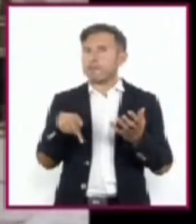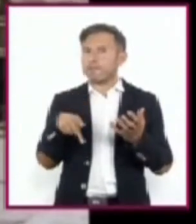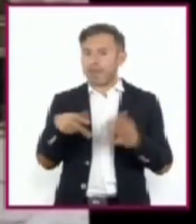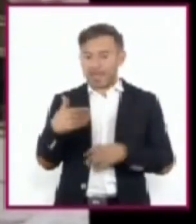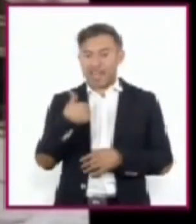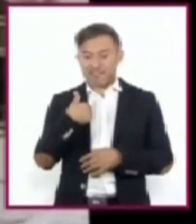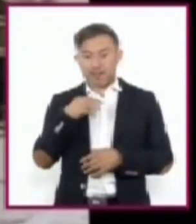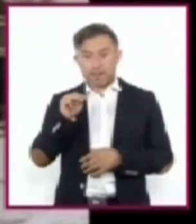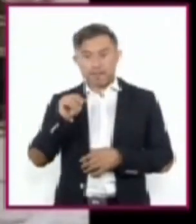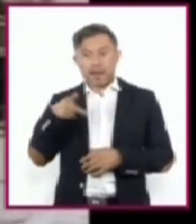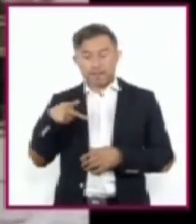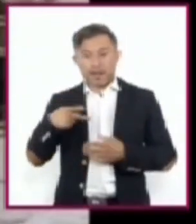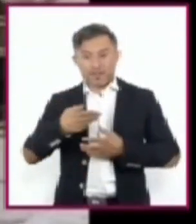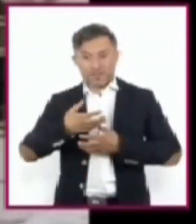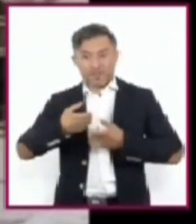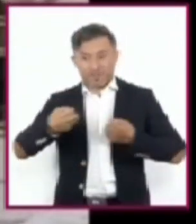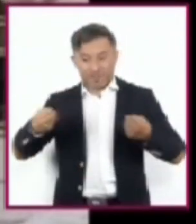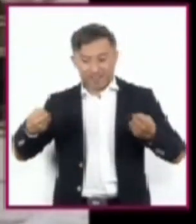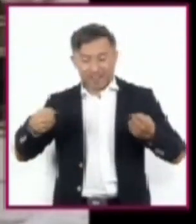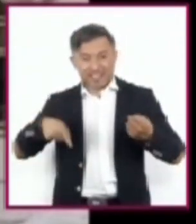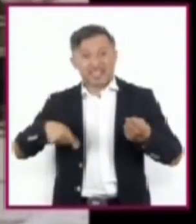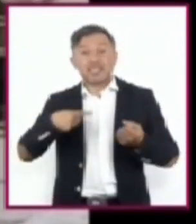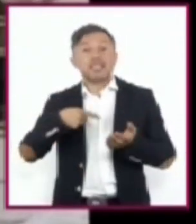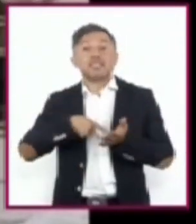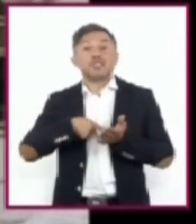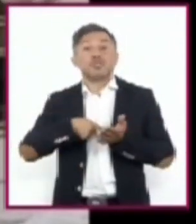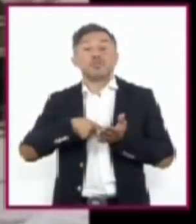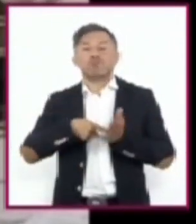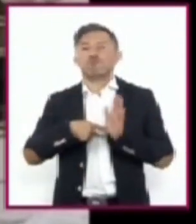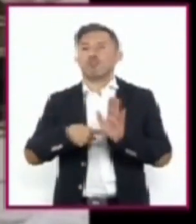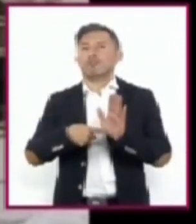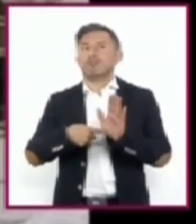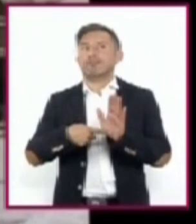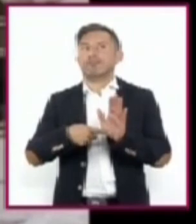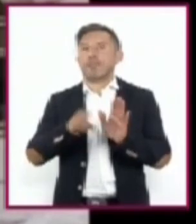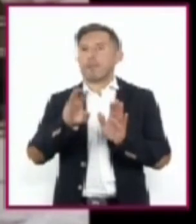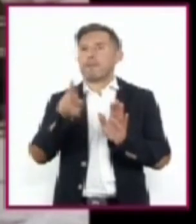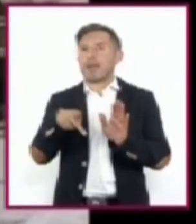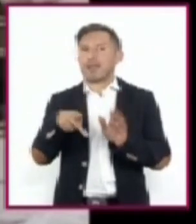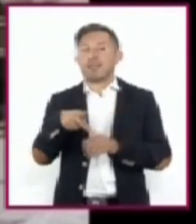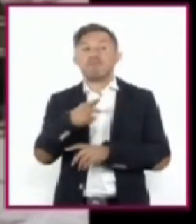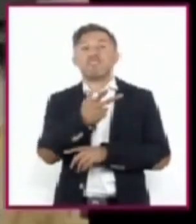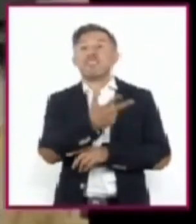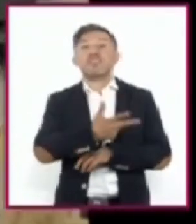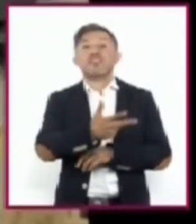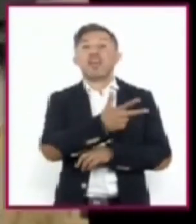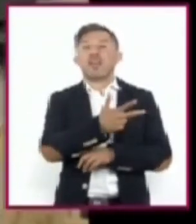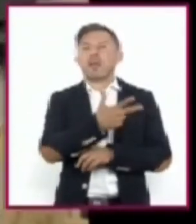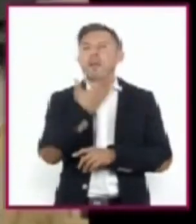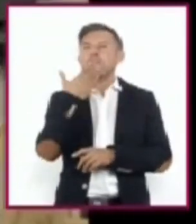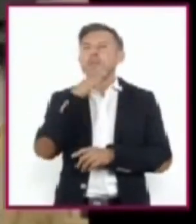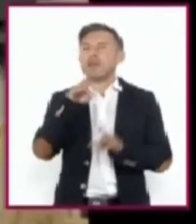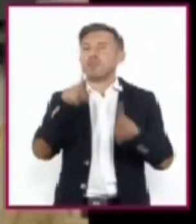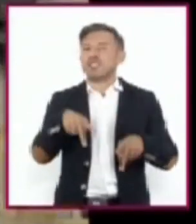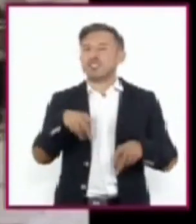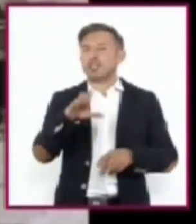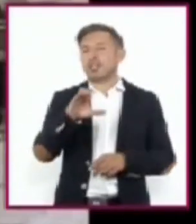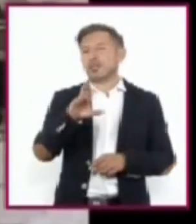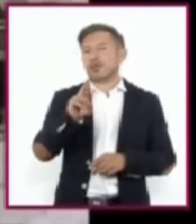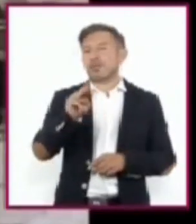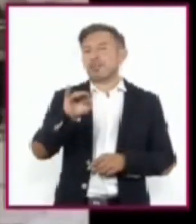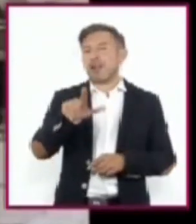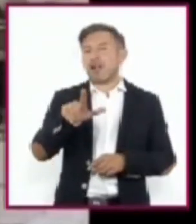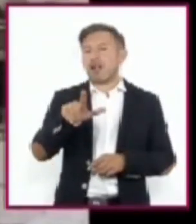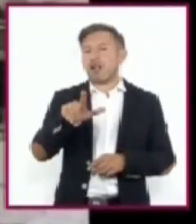map shows a bank. They are criminals. Are they criminals? Yes, they